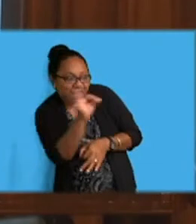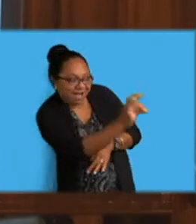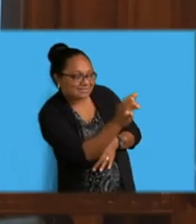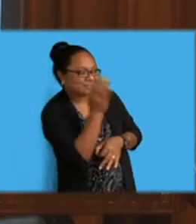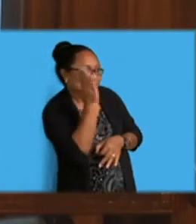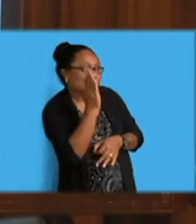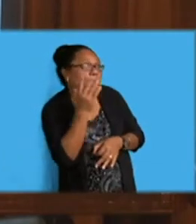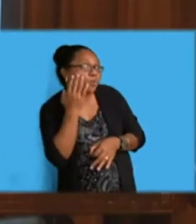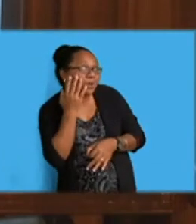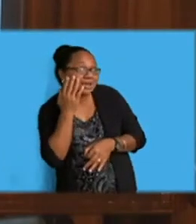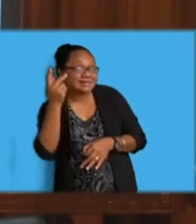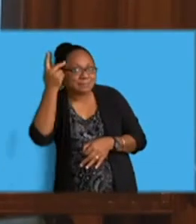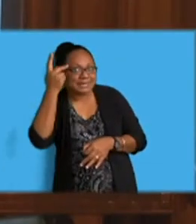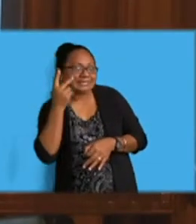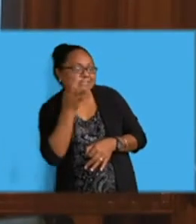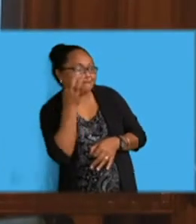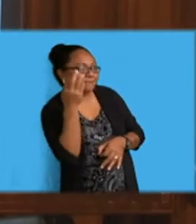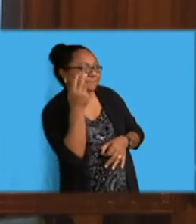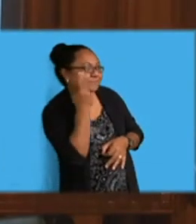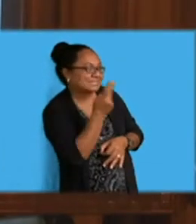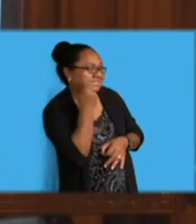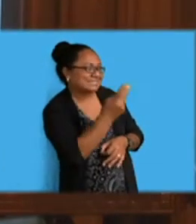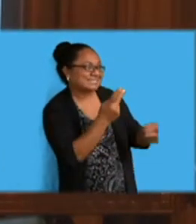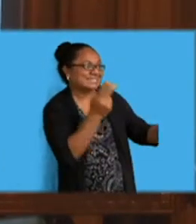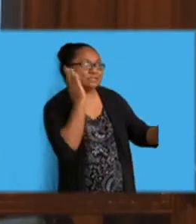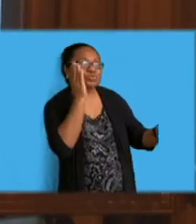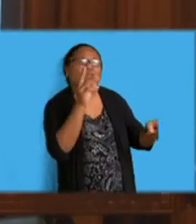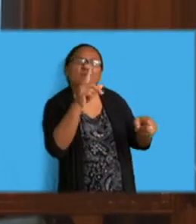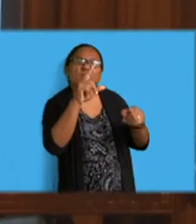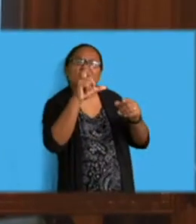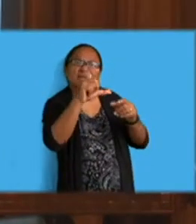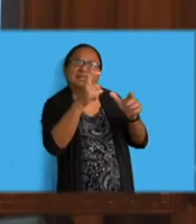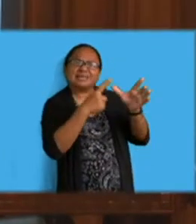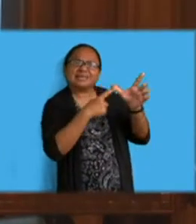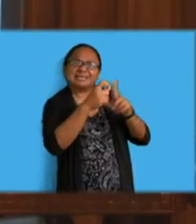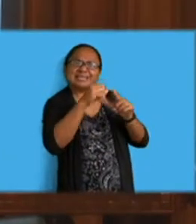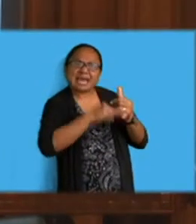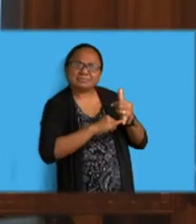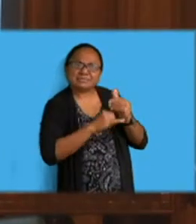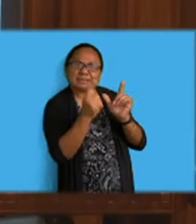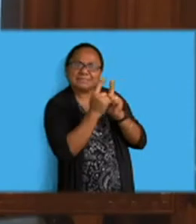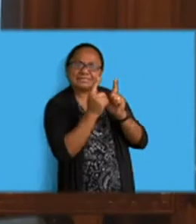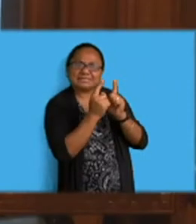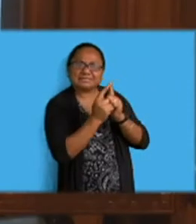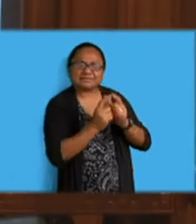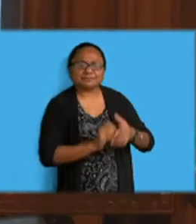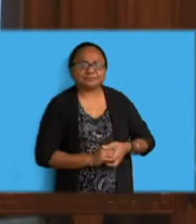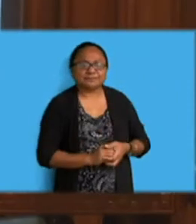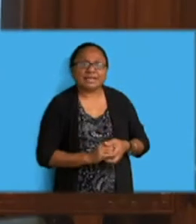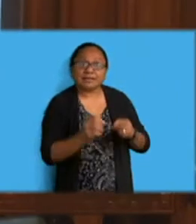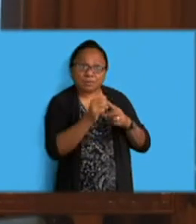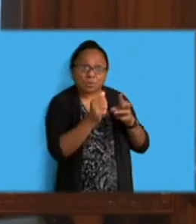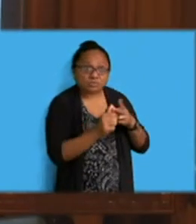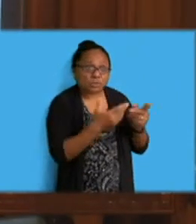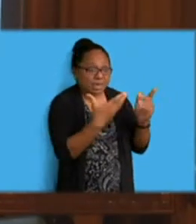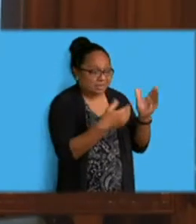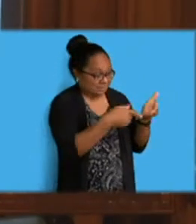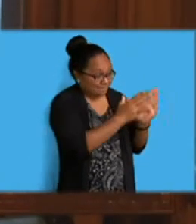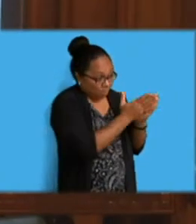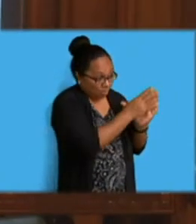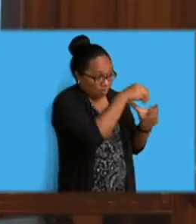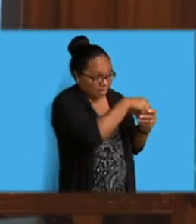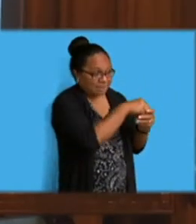during the CAPS meeting. We have sections about the kinds of questions the teachers should ask parents or